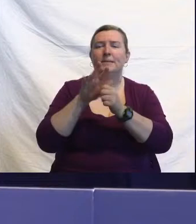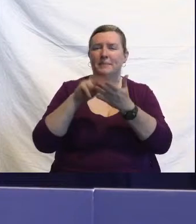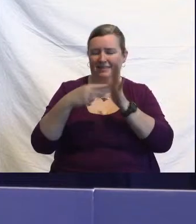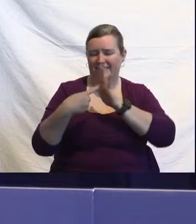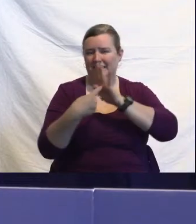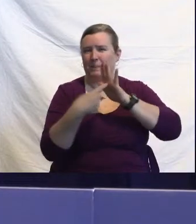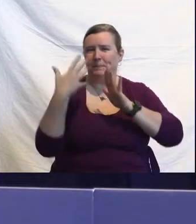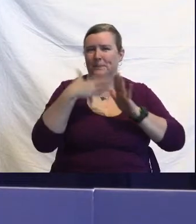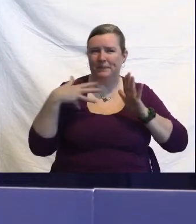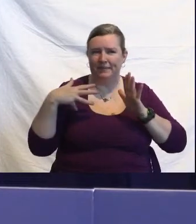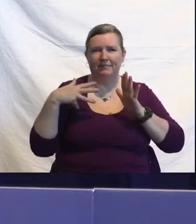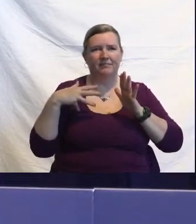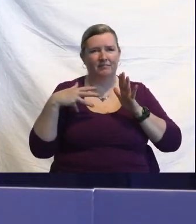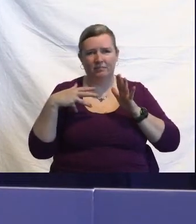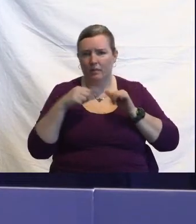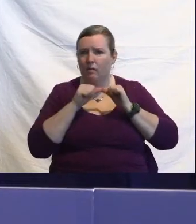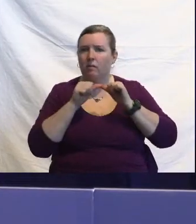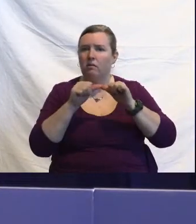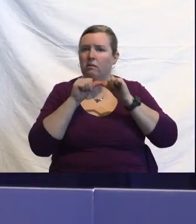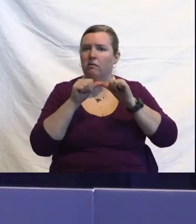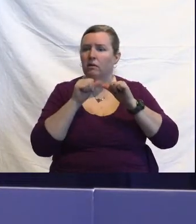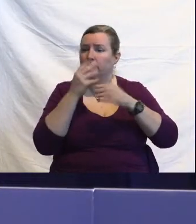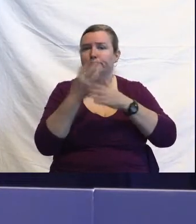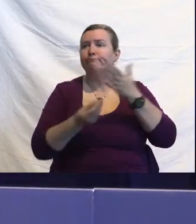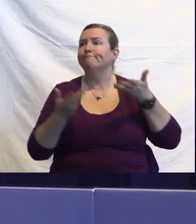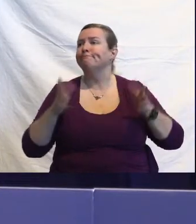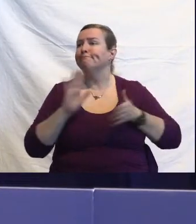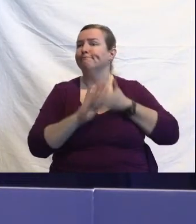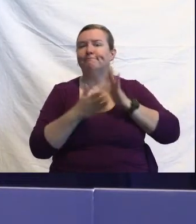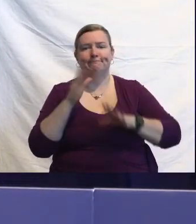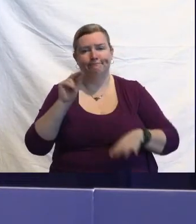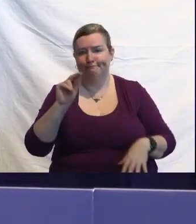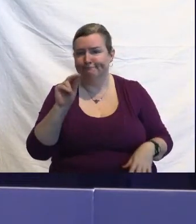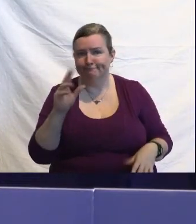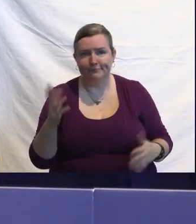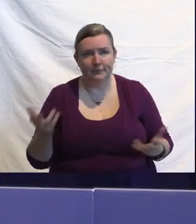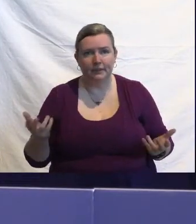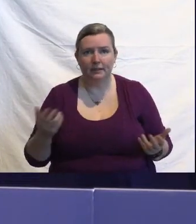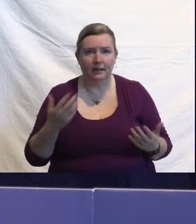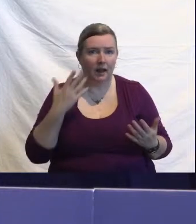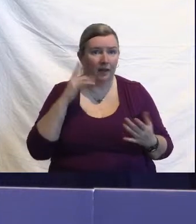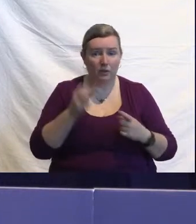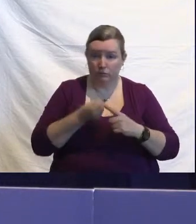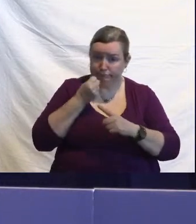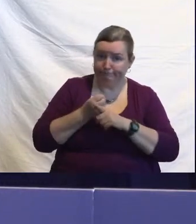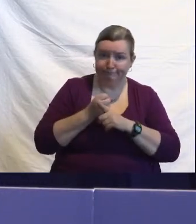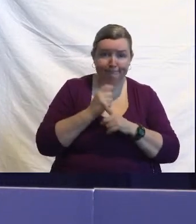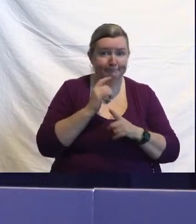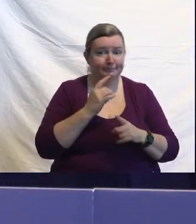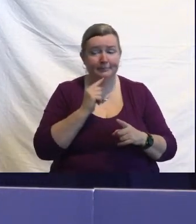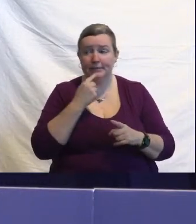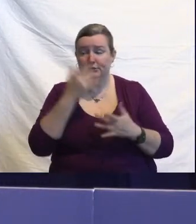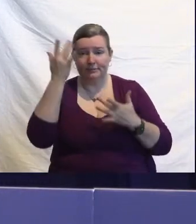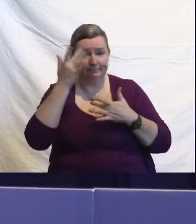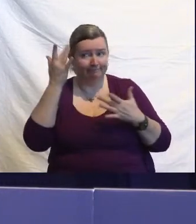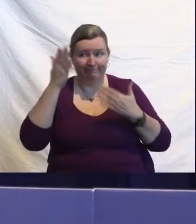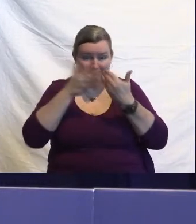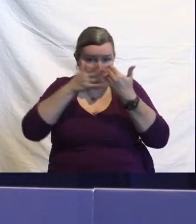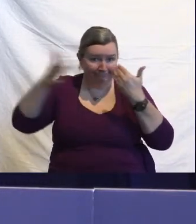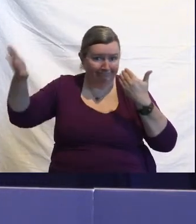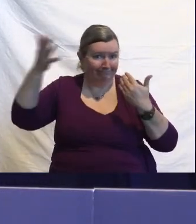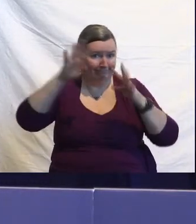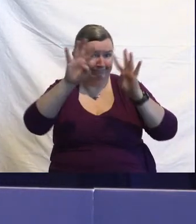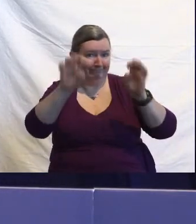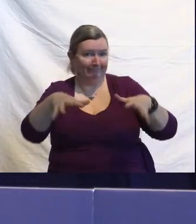We cannot predict which child may develop severe disease, so it is important that we protect every child. The